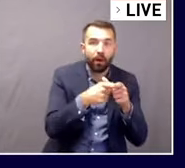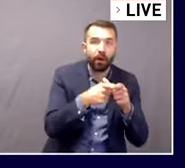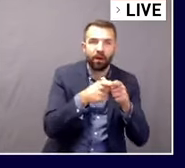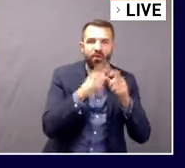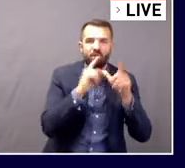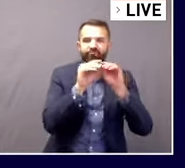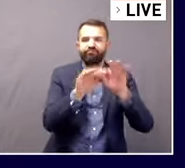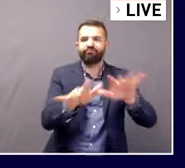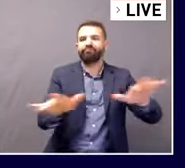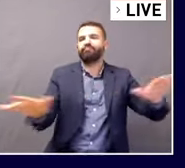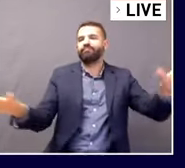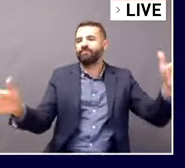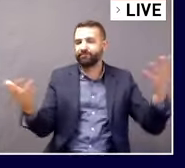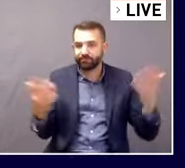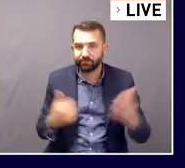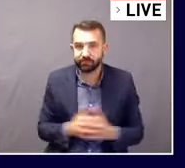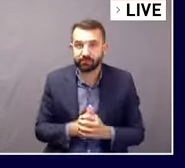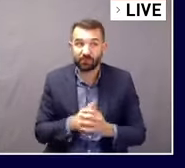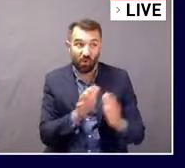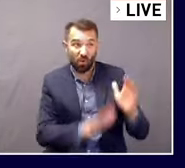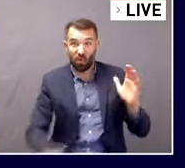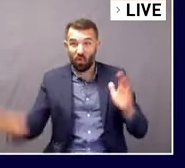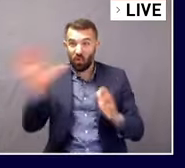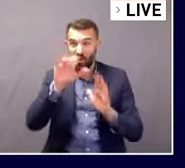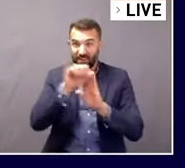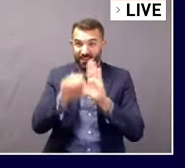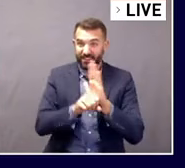County with remarkable force.